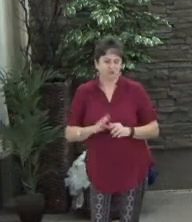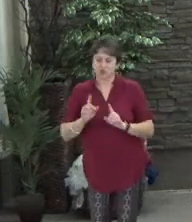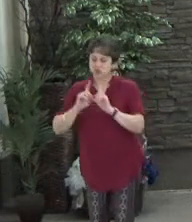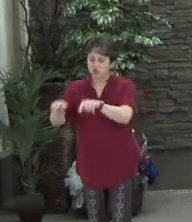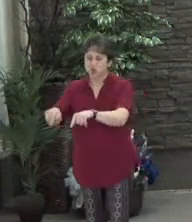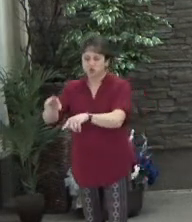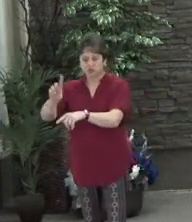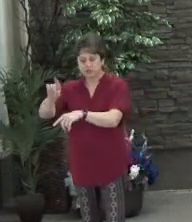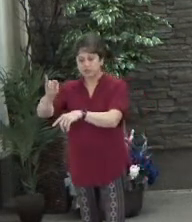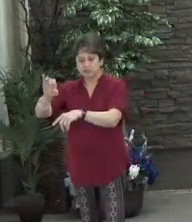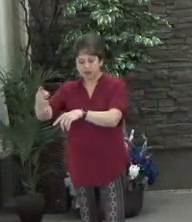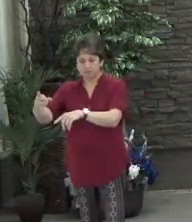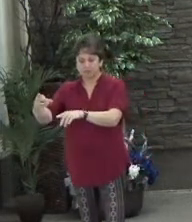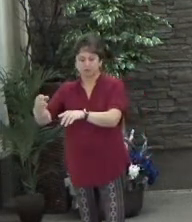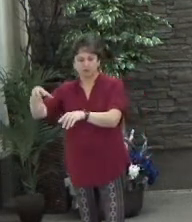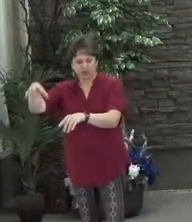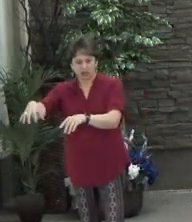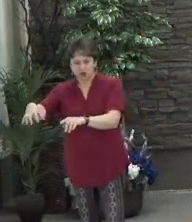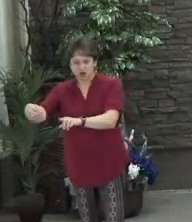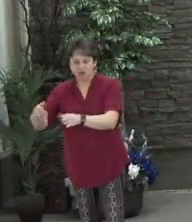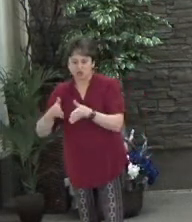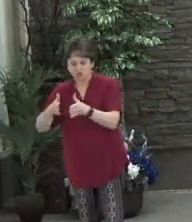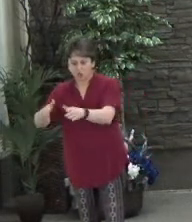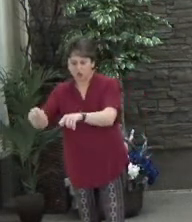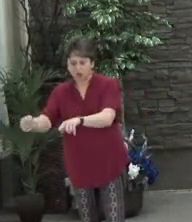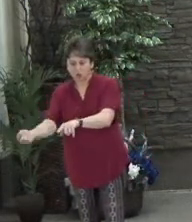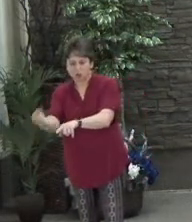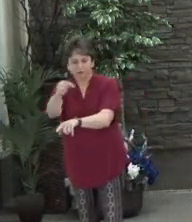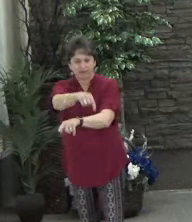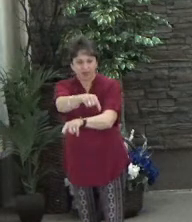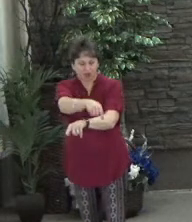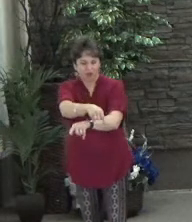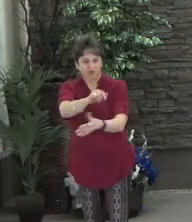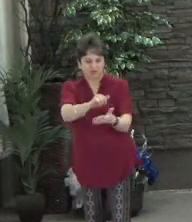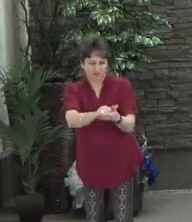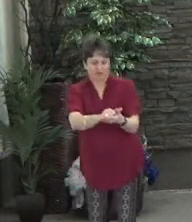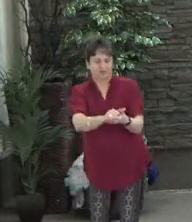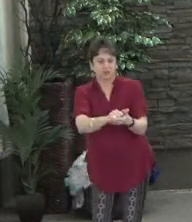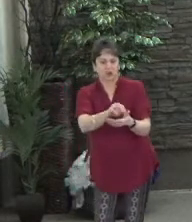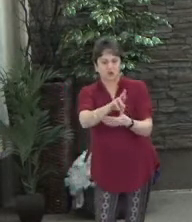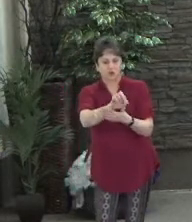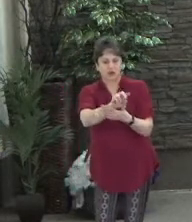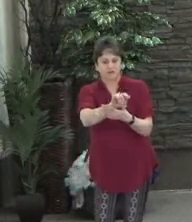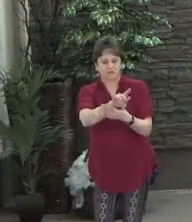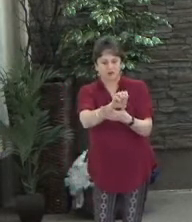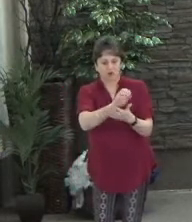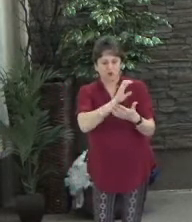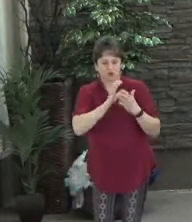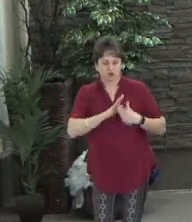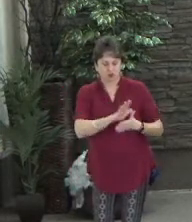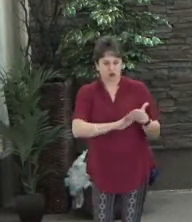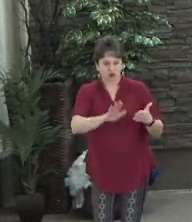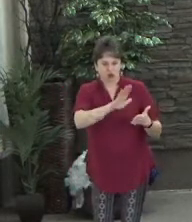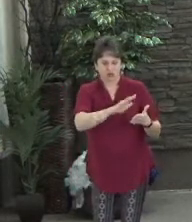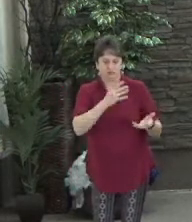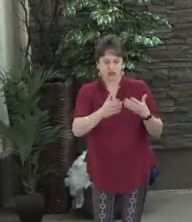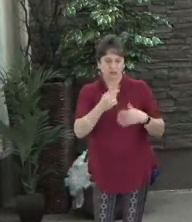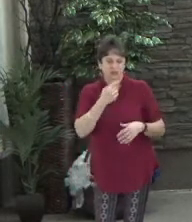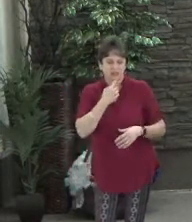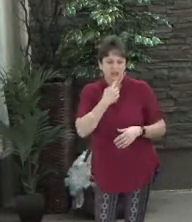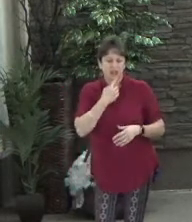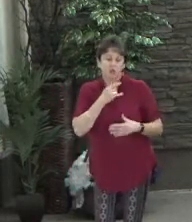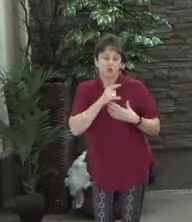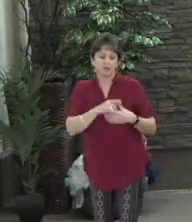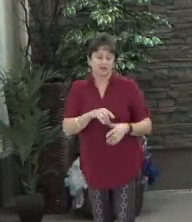dump, and you'll find Radville Christian College. Radville Christian College, you might say, was